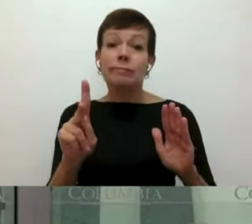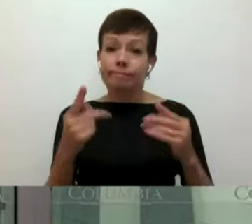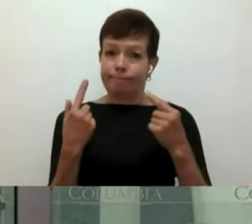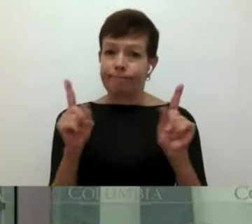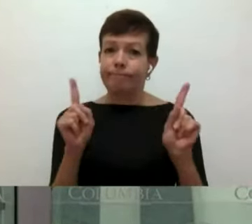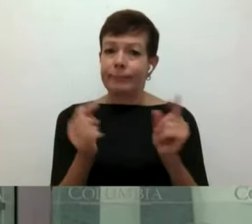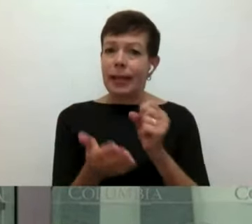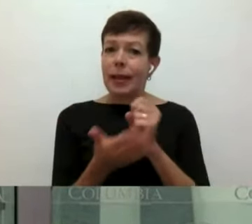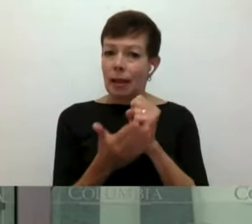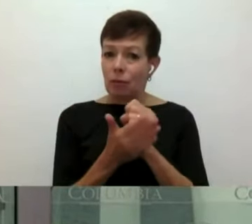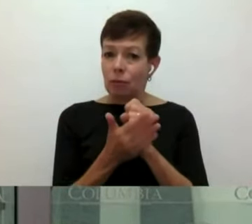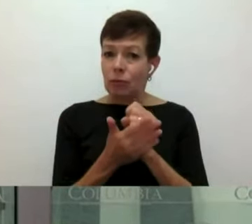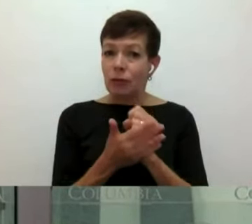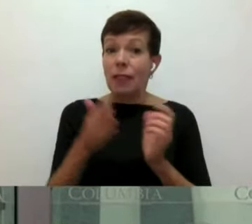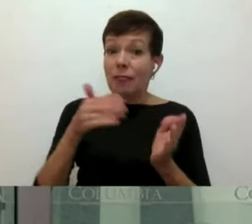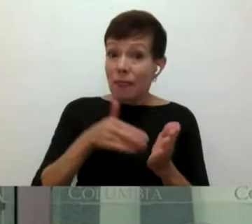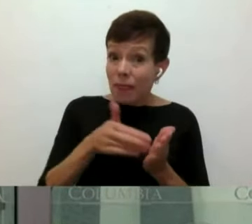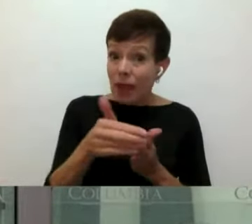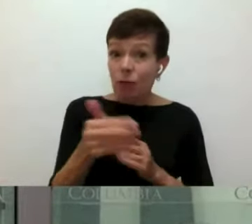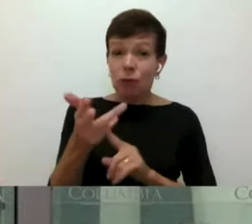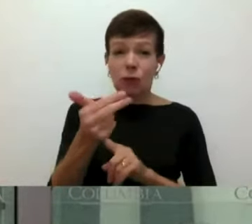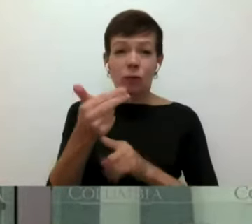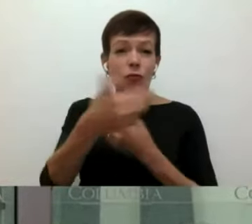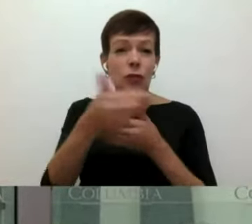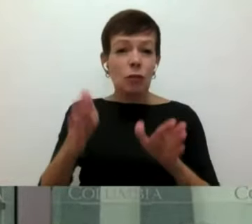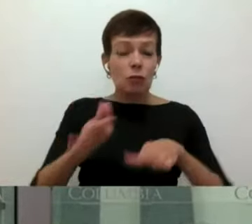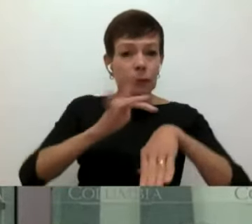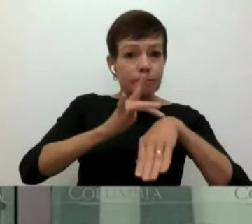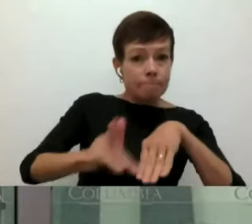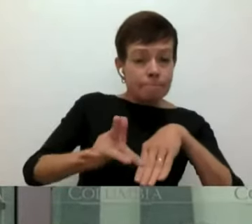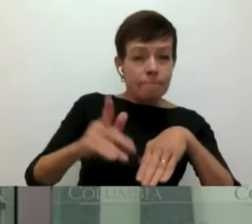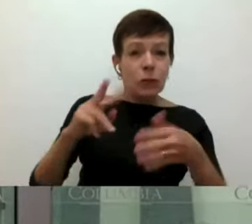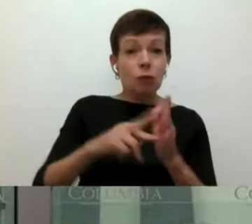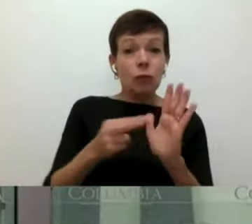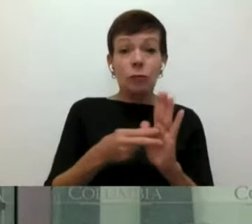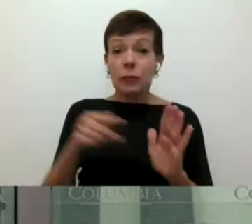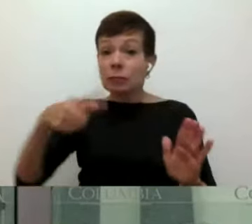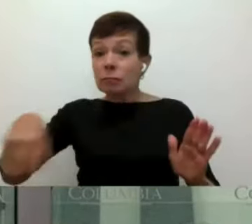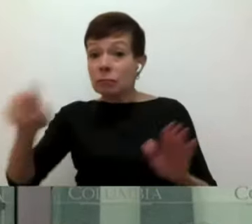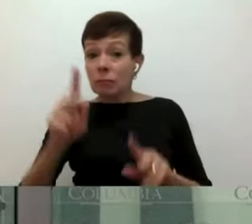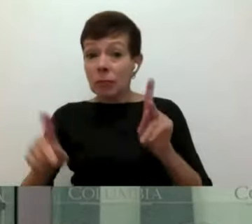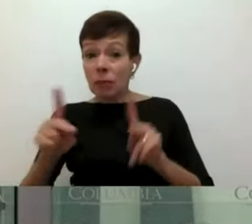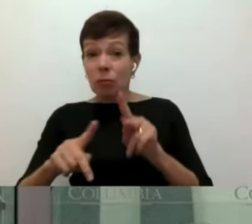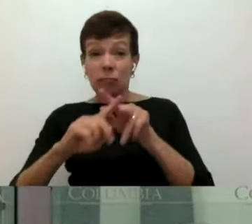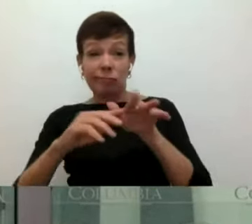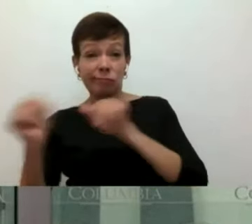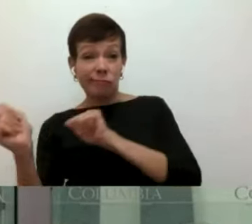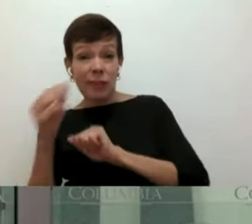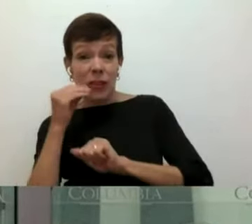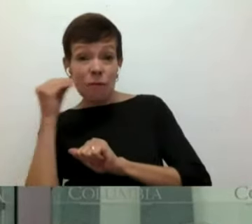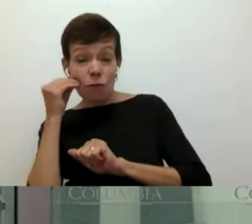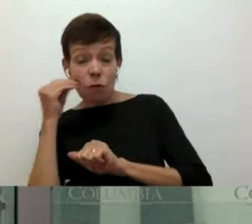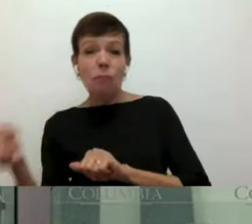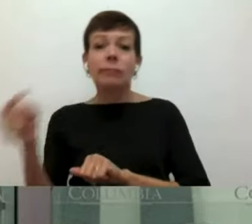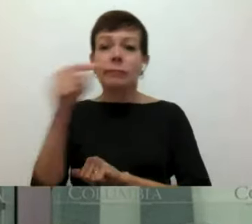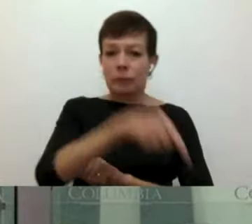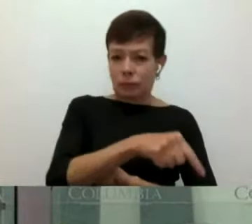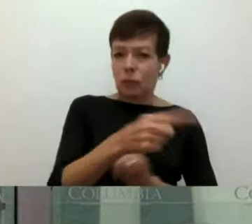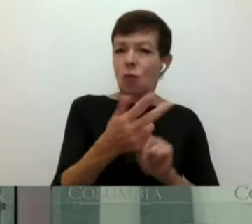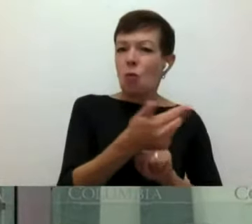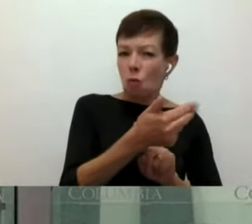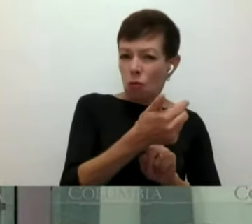had the effect that we required. Thousands of hotel rooms were made available for people who were forced from their homes, as well as the